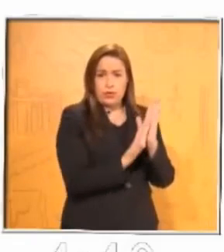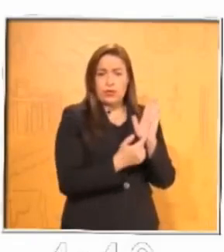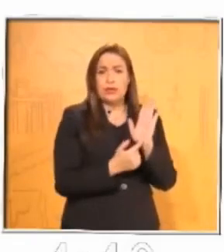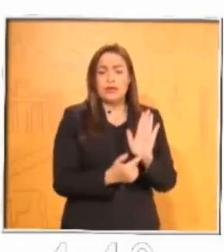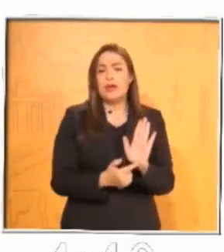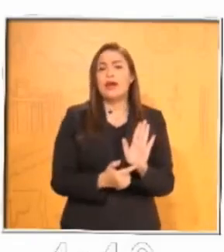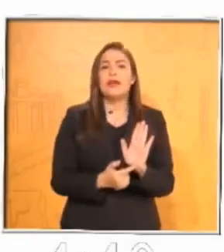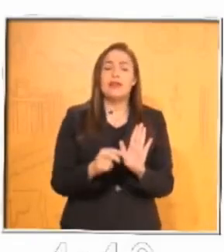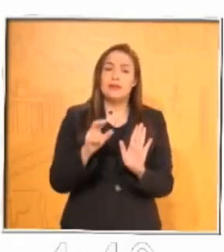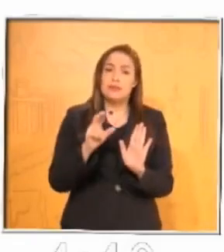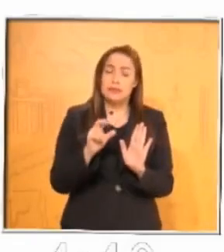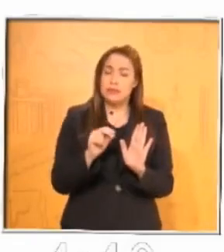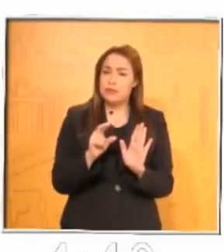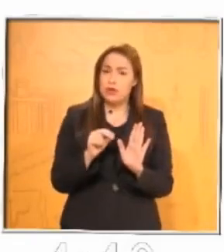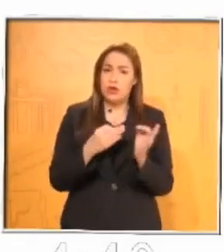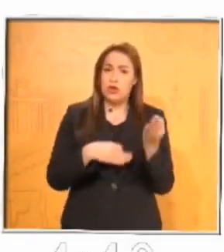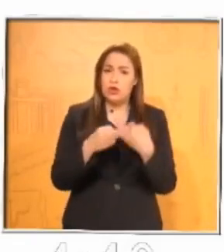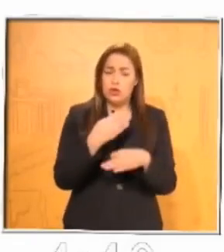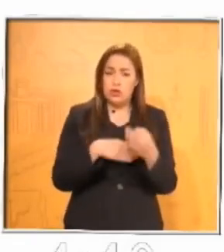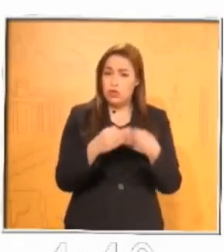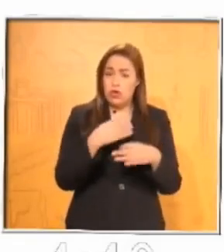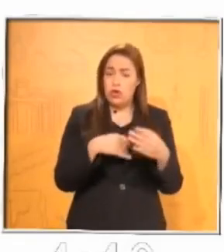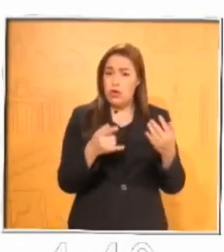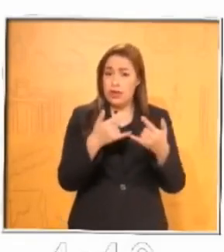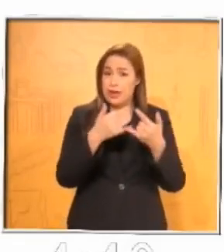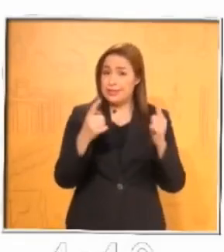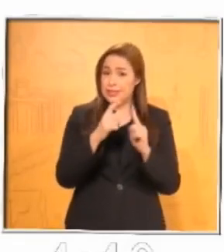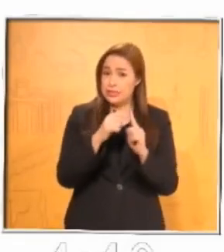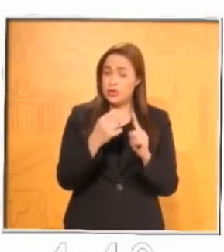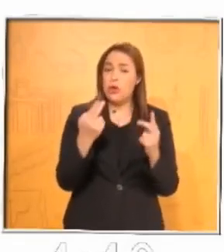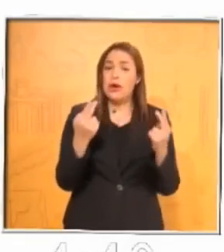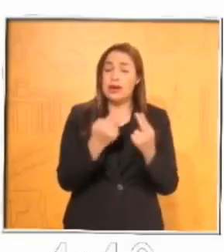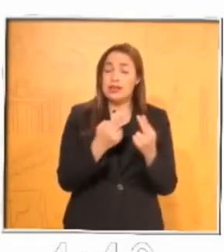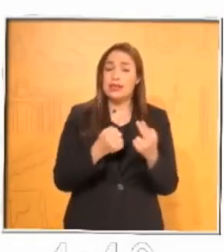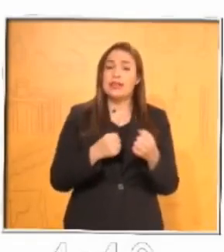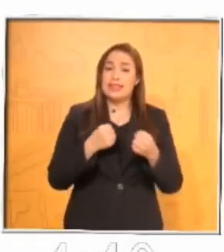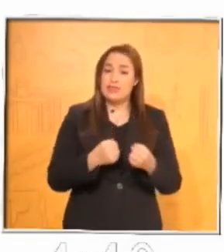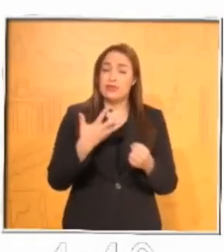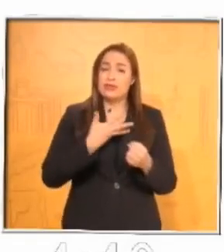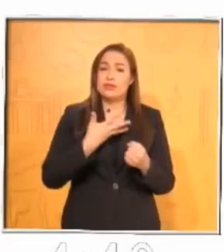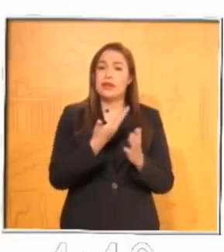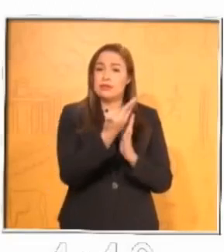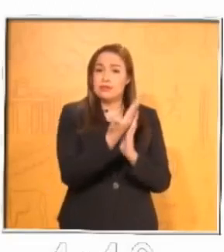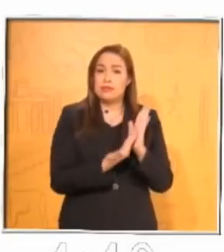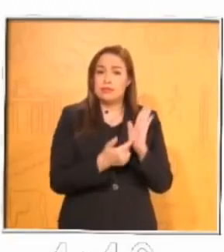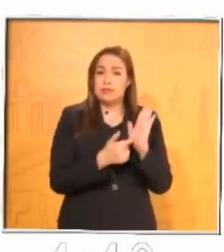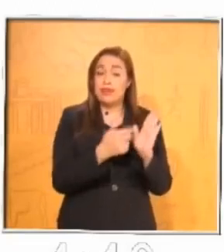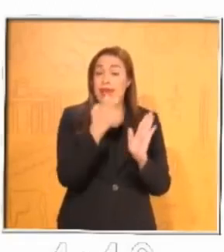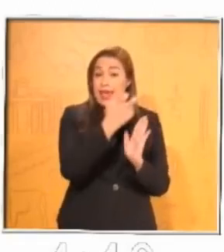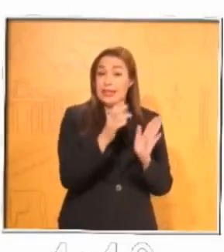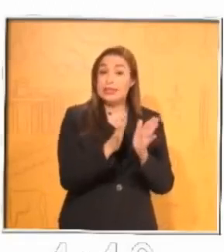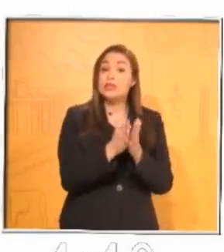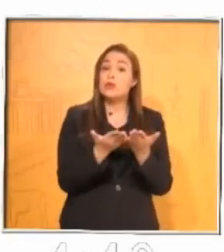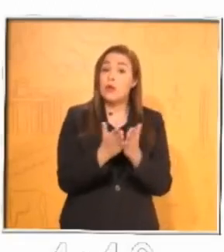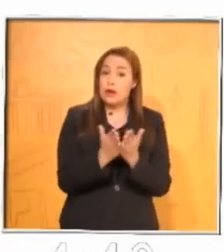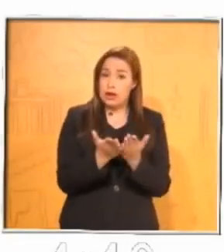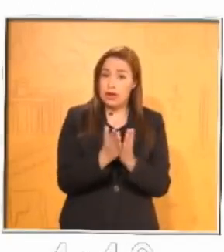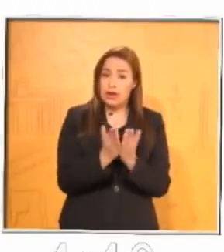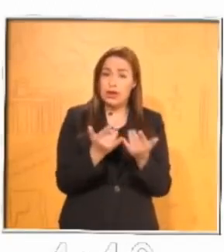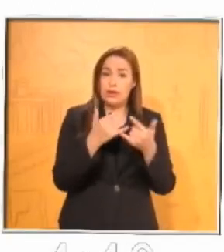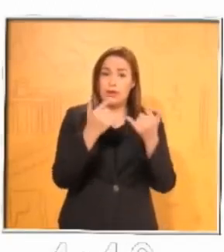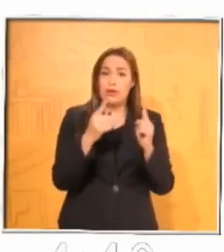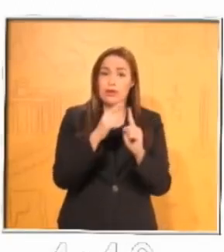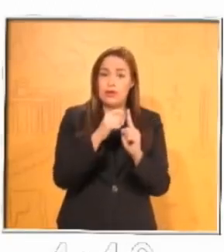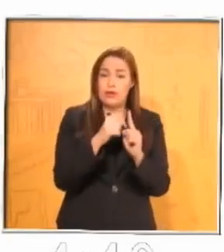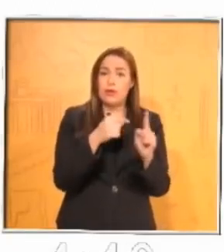Not all the comics are inside of a comic book. This is a comic book, and for this reason, it has